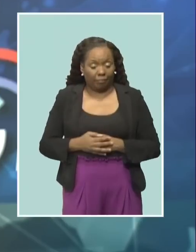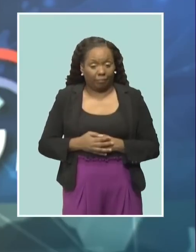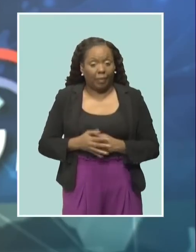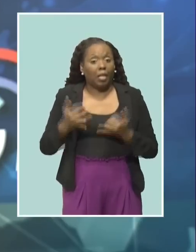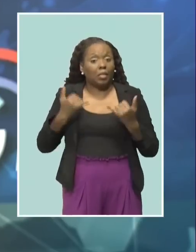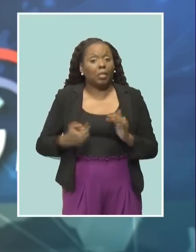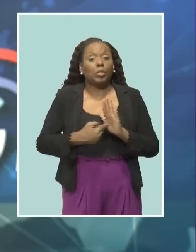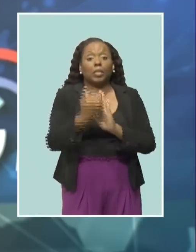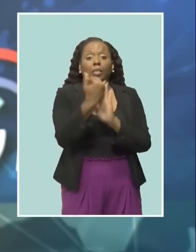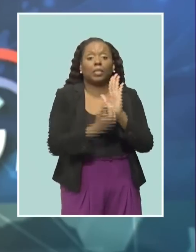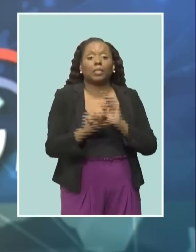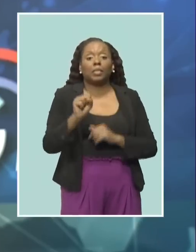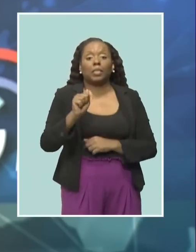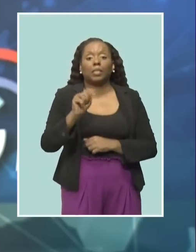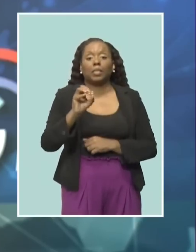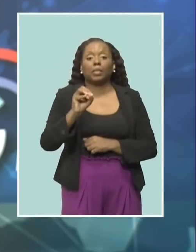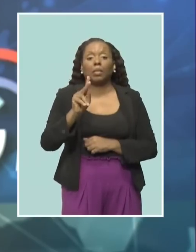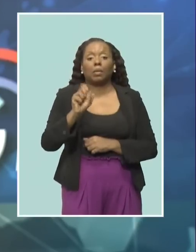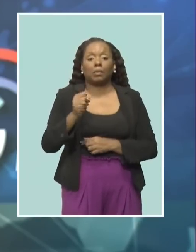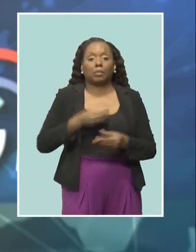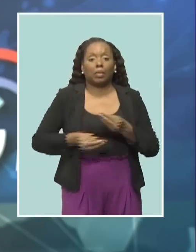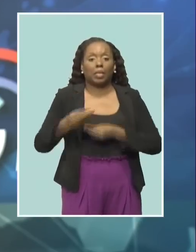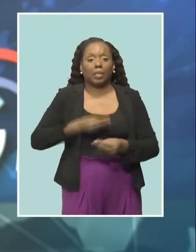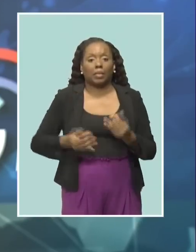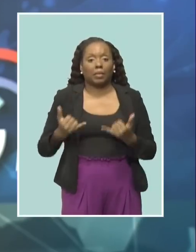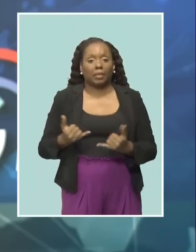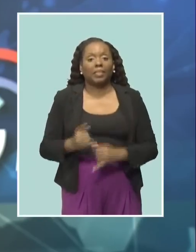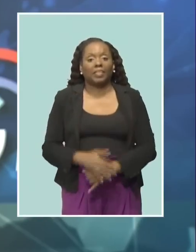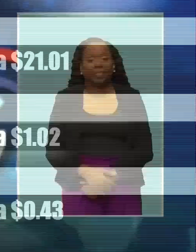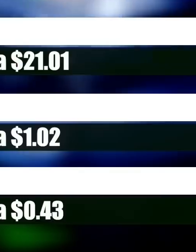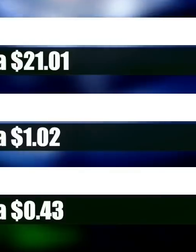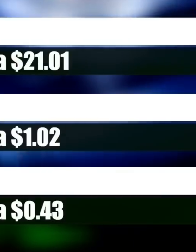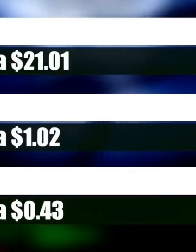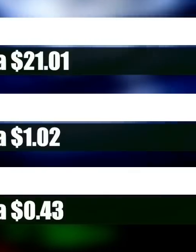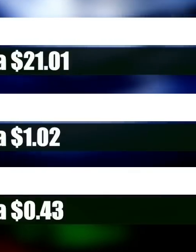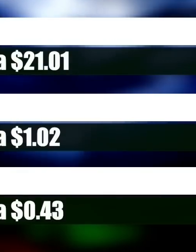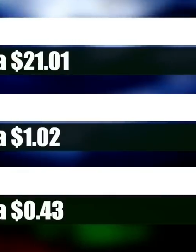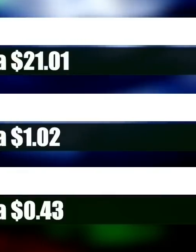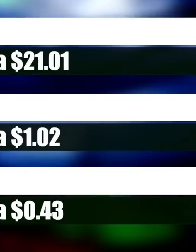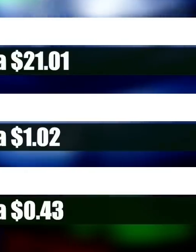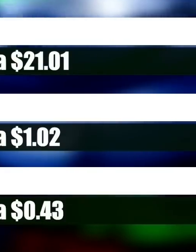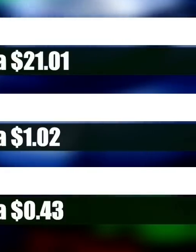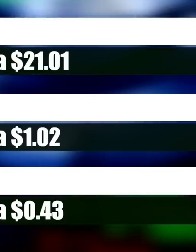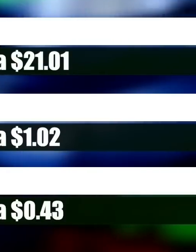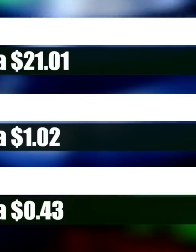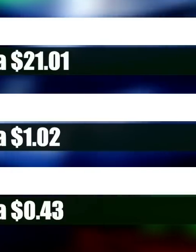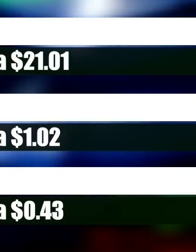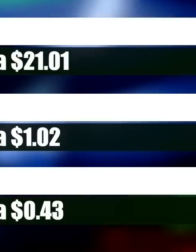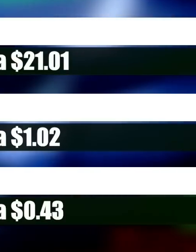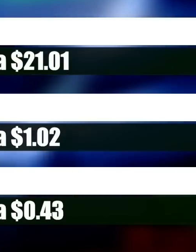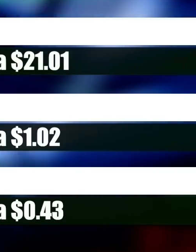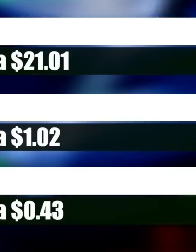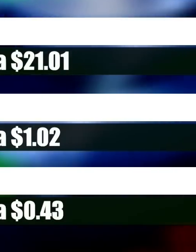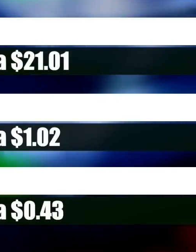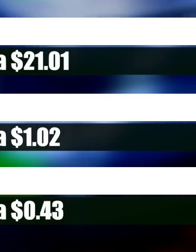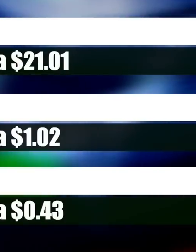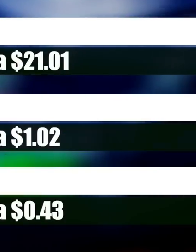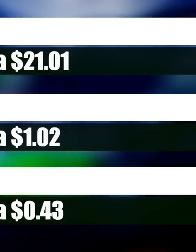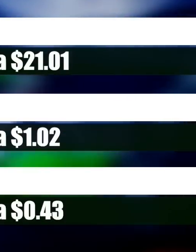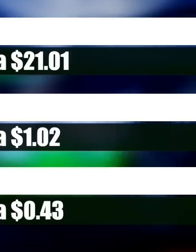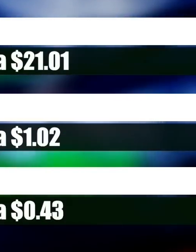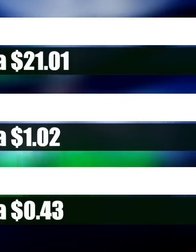stocks traded locally and regionally today. In Jamaica, the Cinco Group Limited ordinary shares